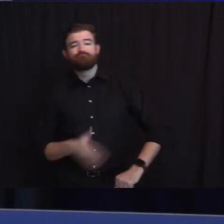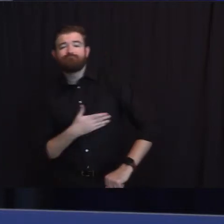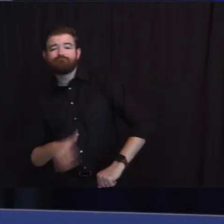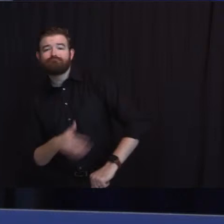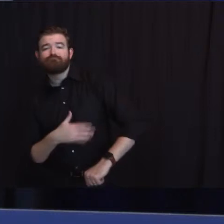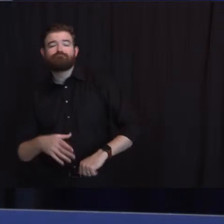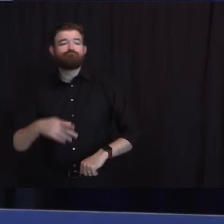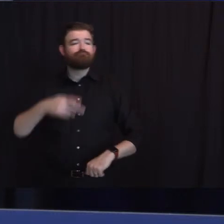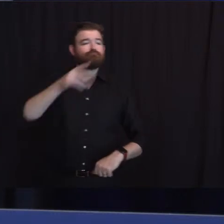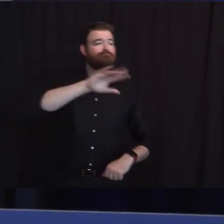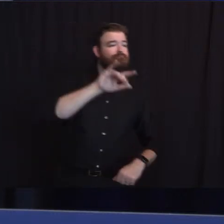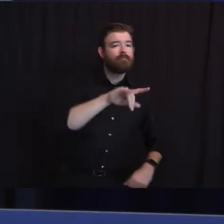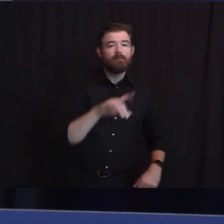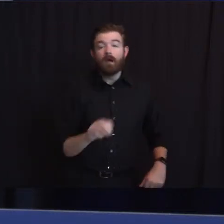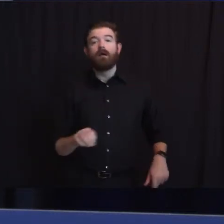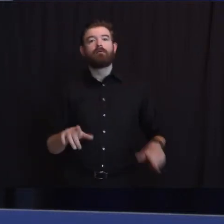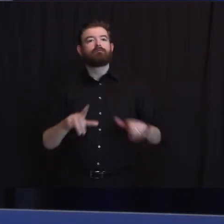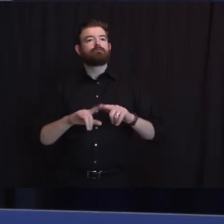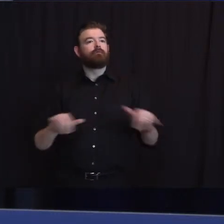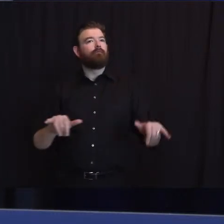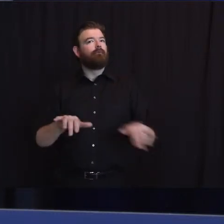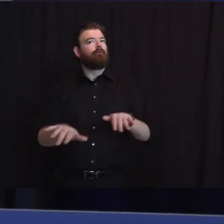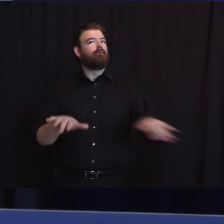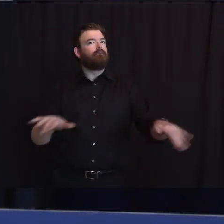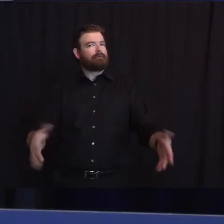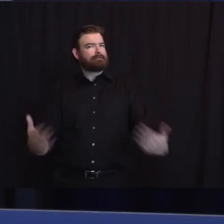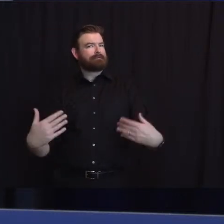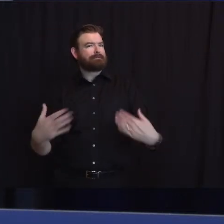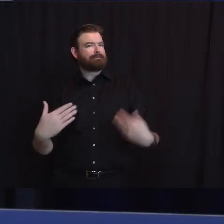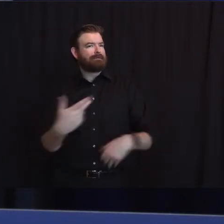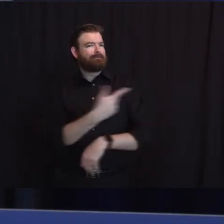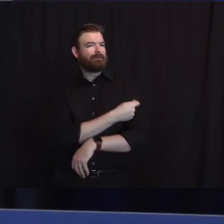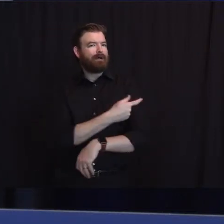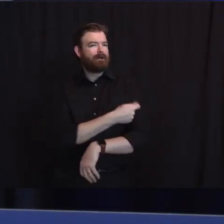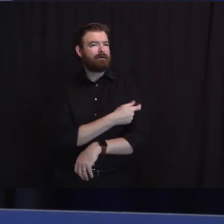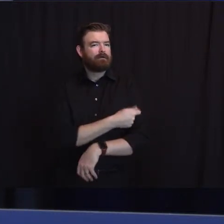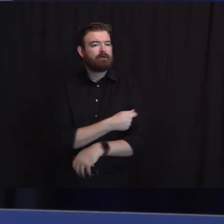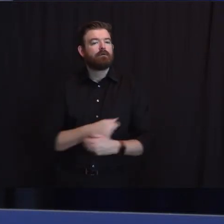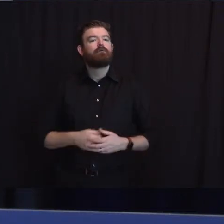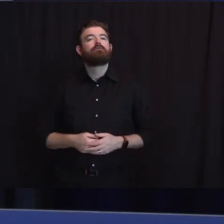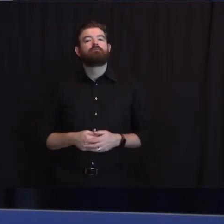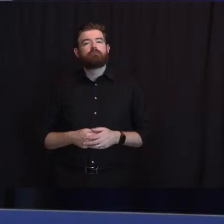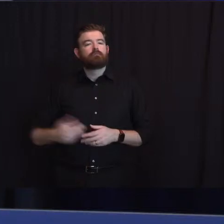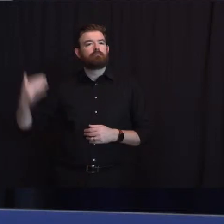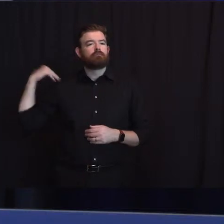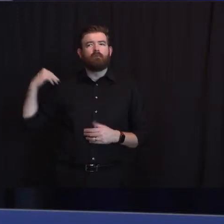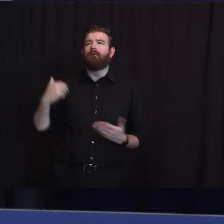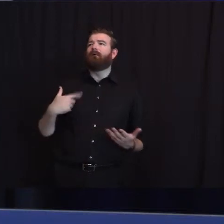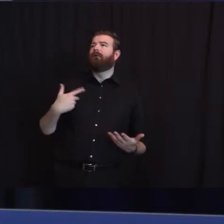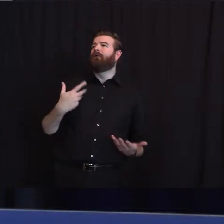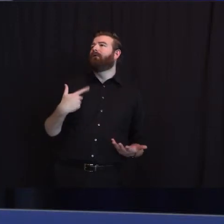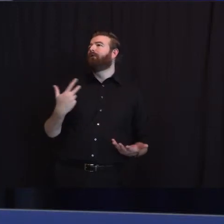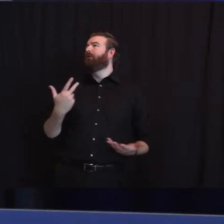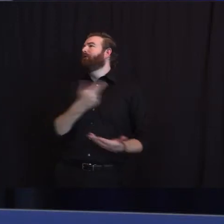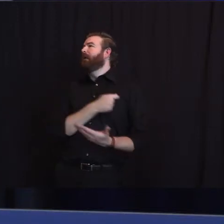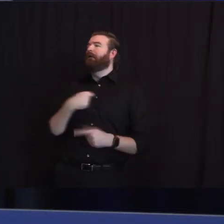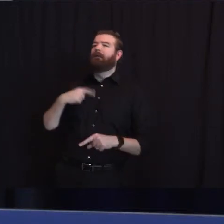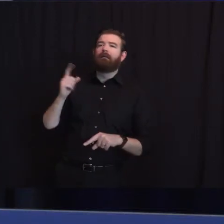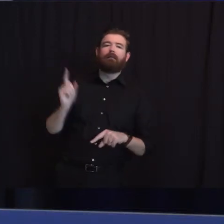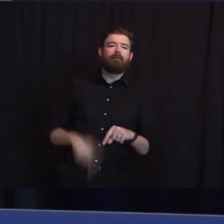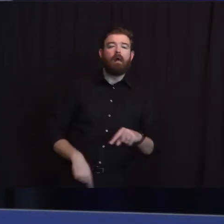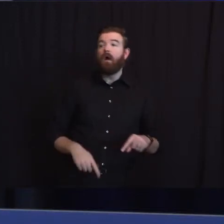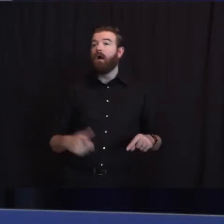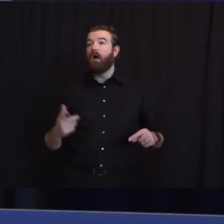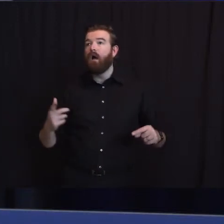accessing the vaccine for individuals and families. This program is part of Operation Jersey Summer, the statewide effort aimed